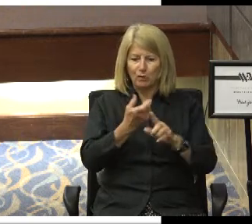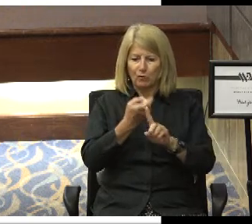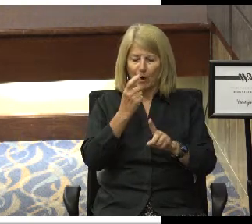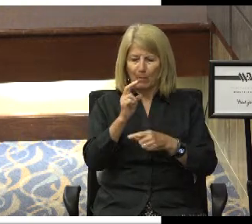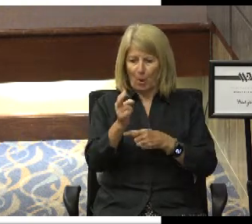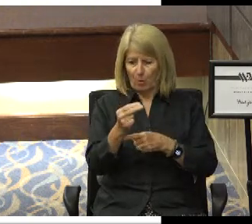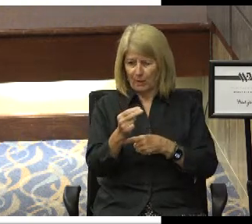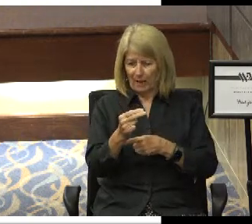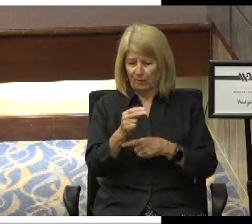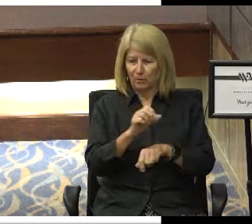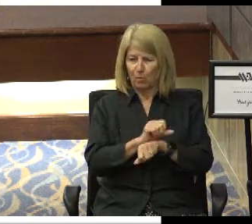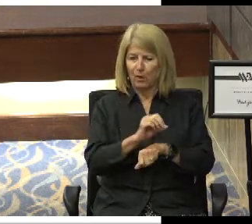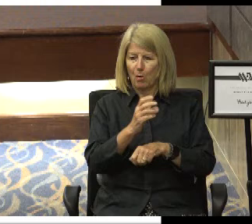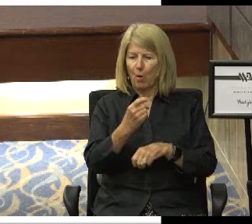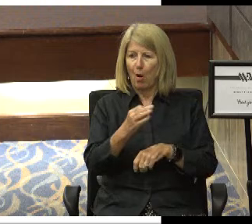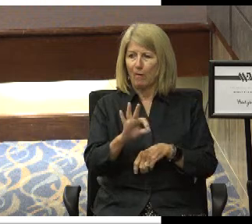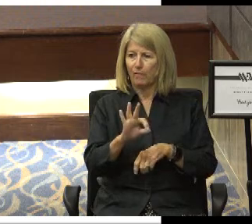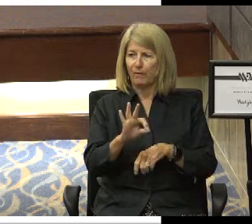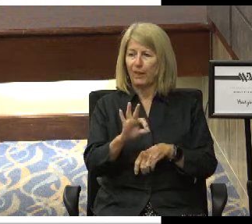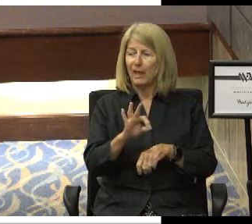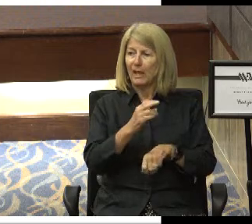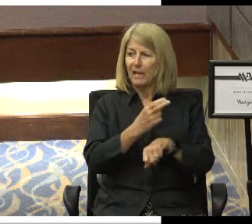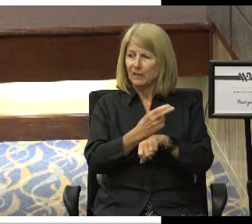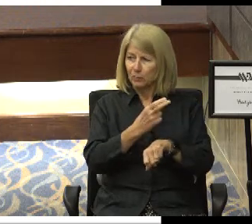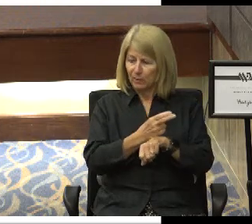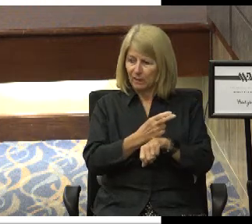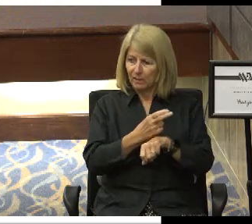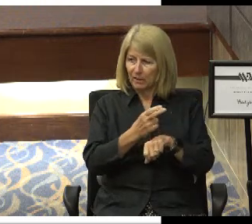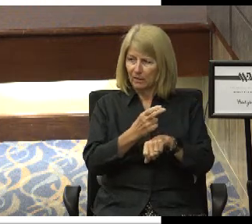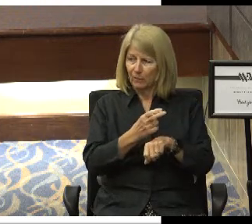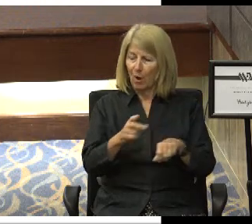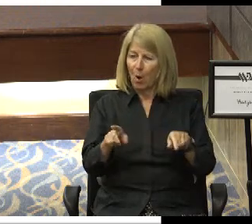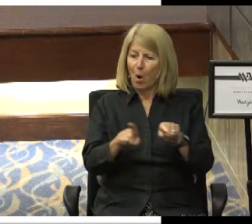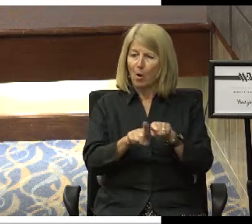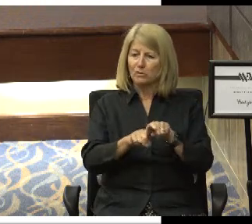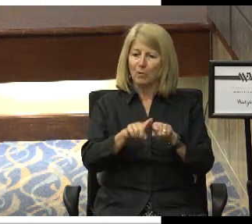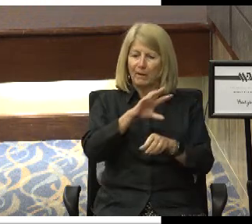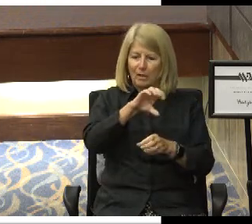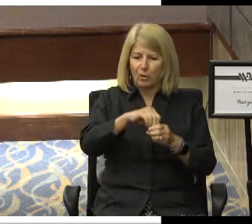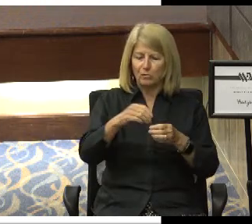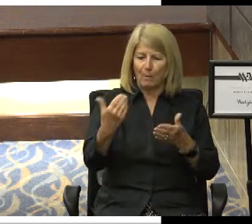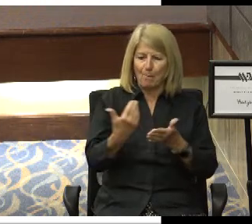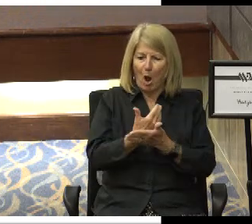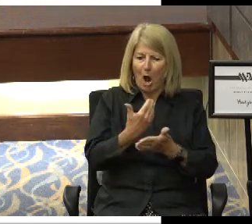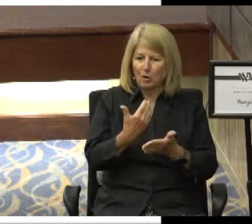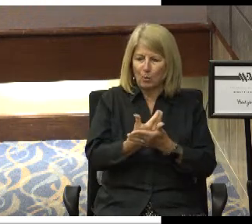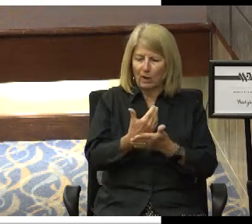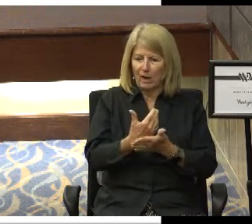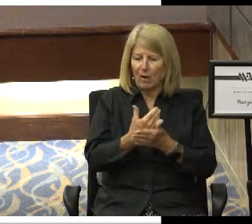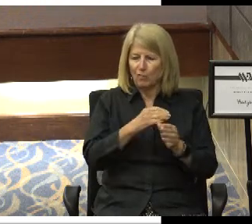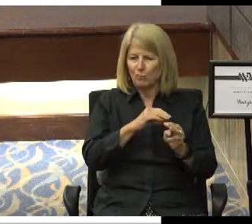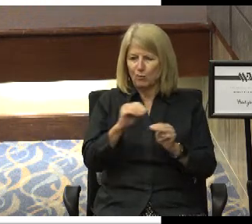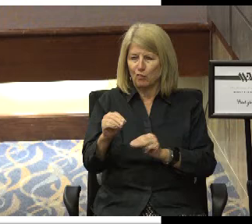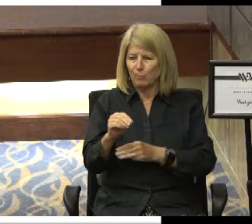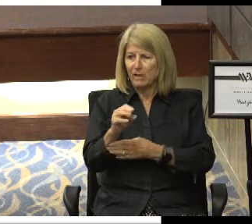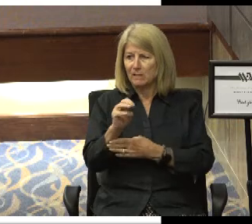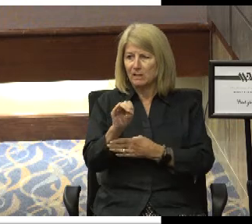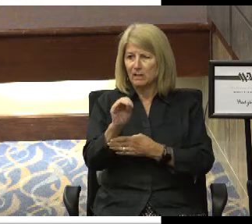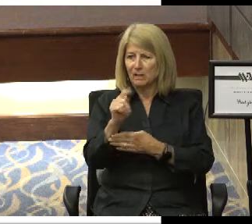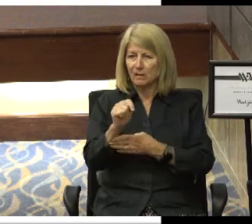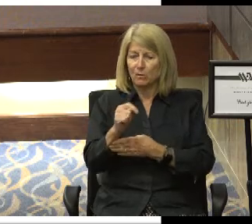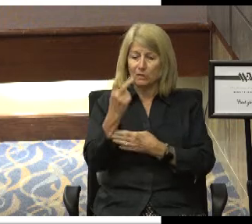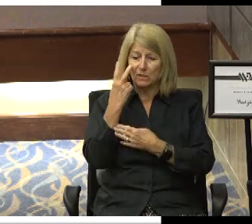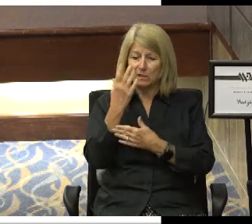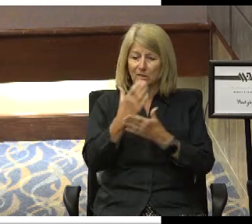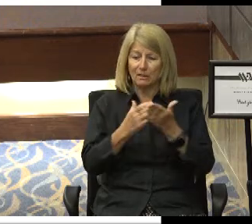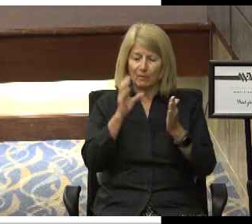to kind of work off the history of the area, but also pull in some modern moments. So you see some of the photographs there is